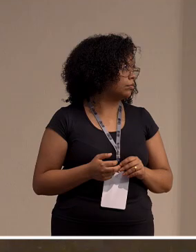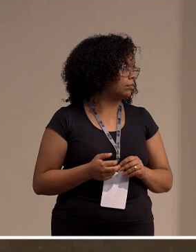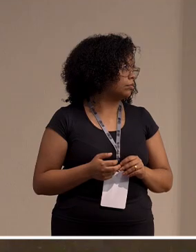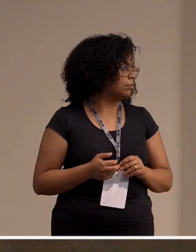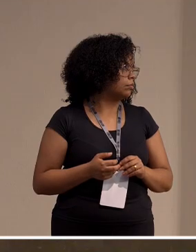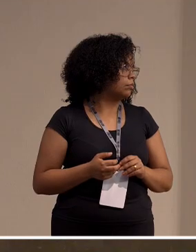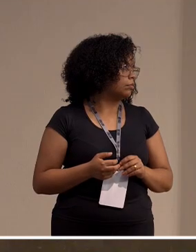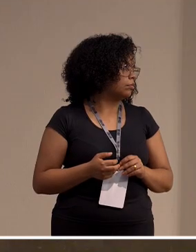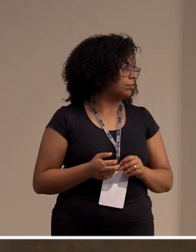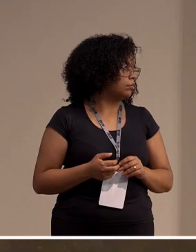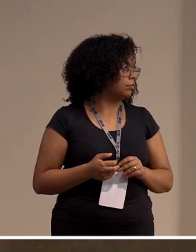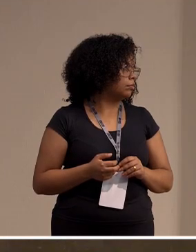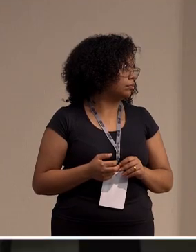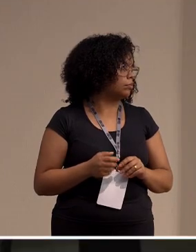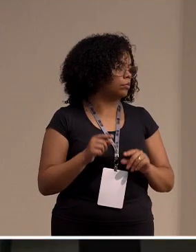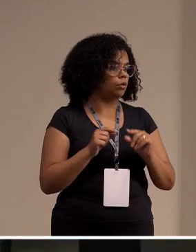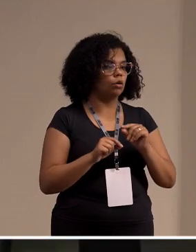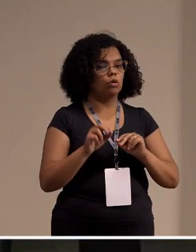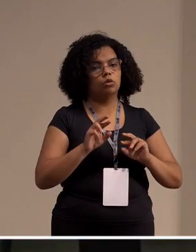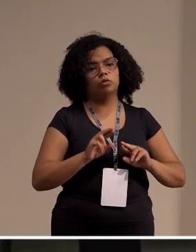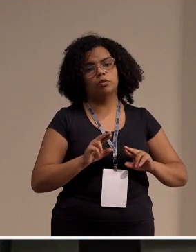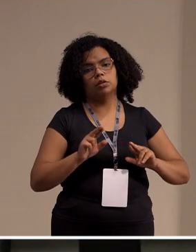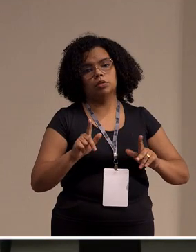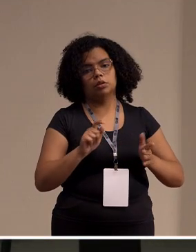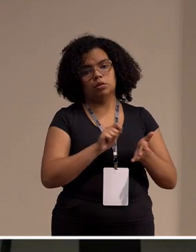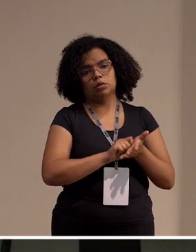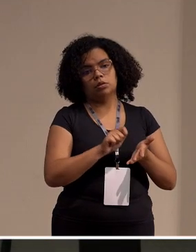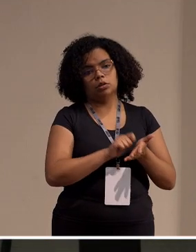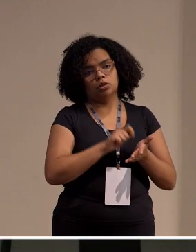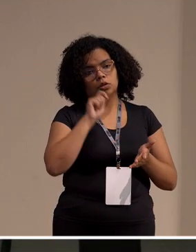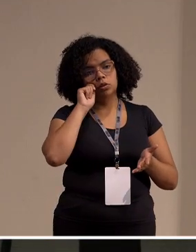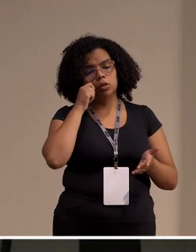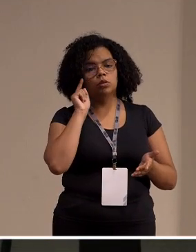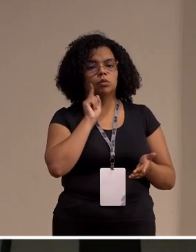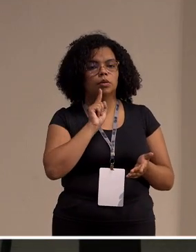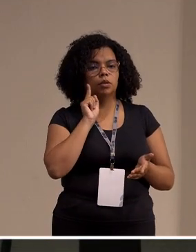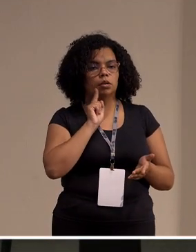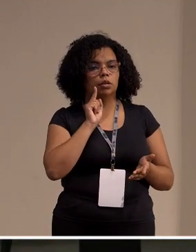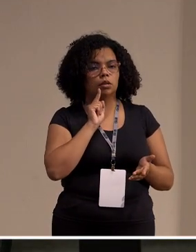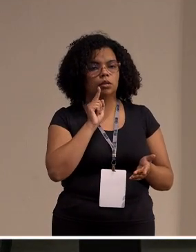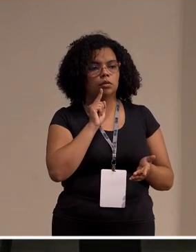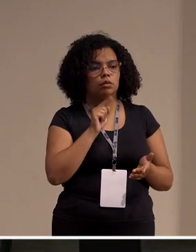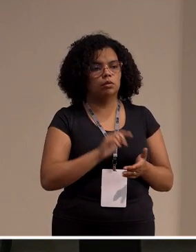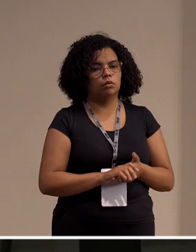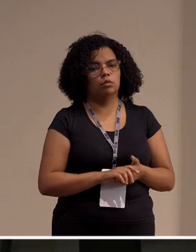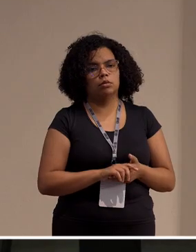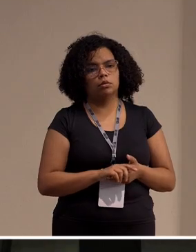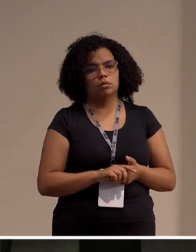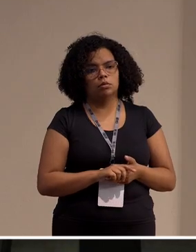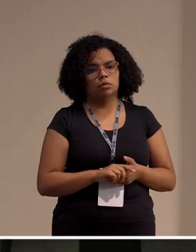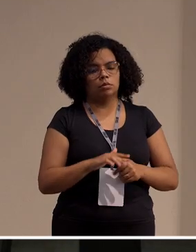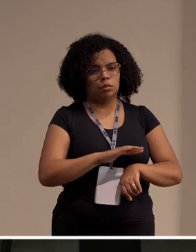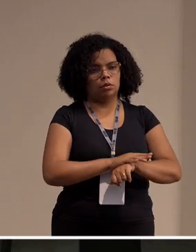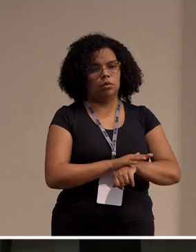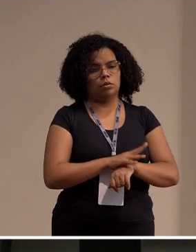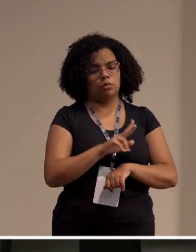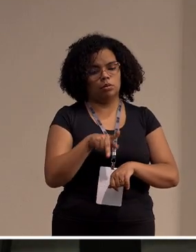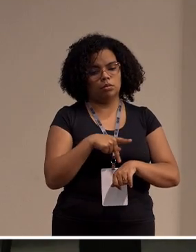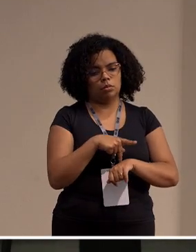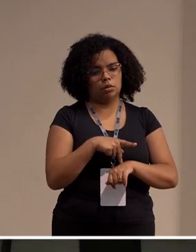pergunta. O que o diferencia dos escritores negros americanos a narrar a questão racial no país?